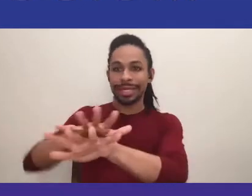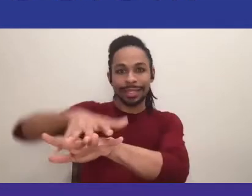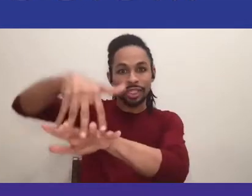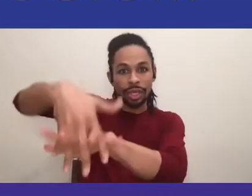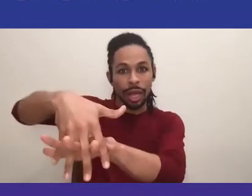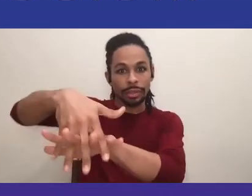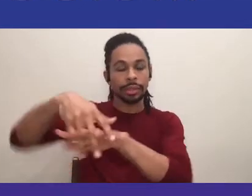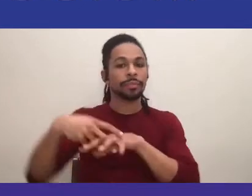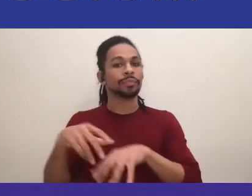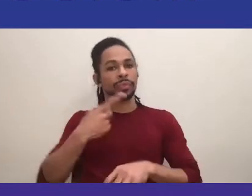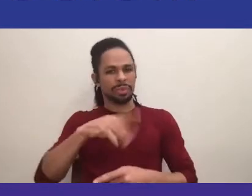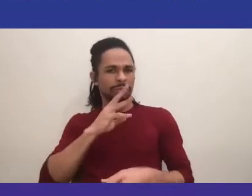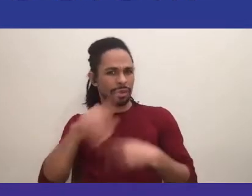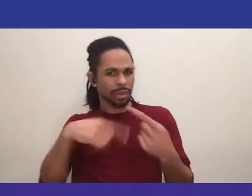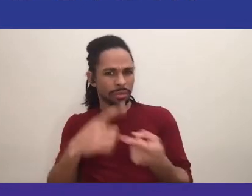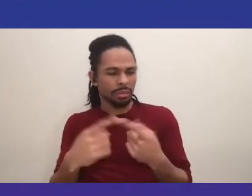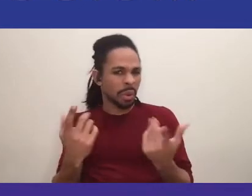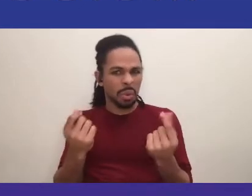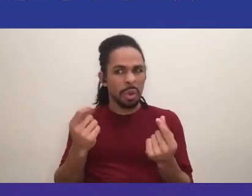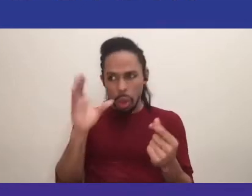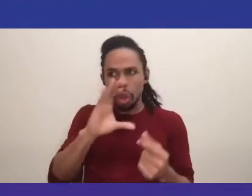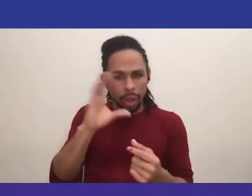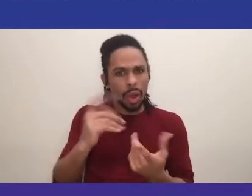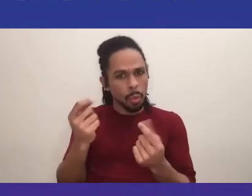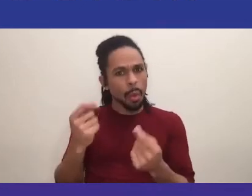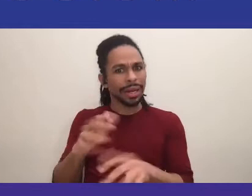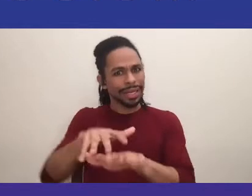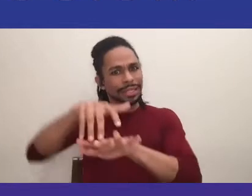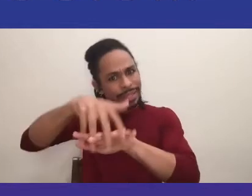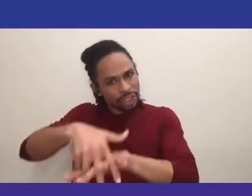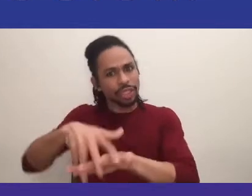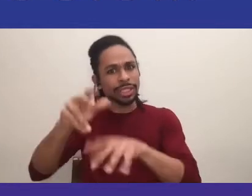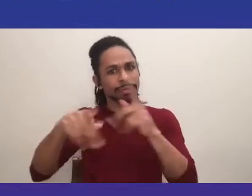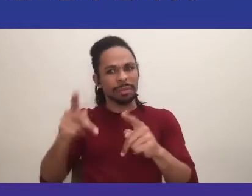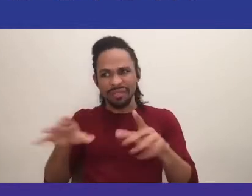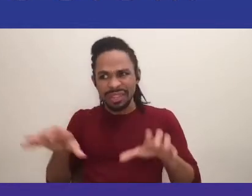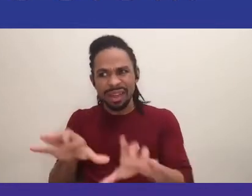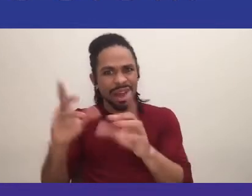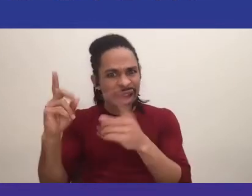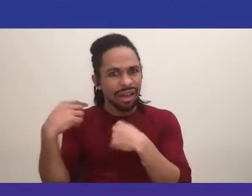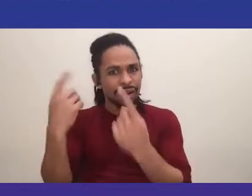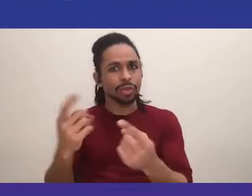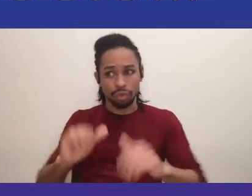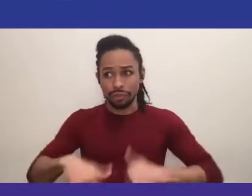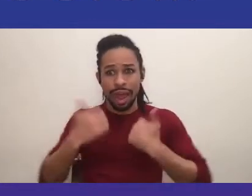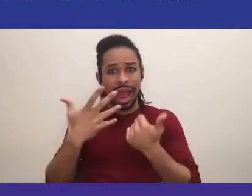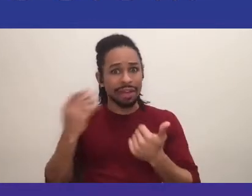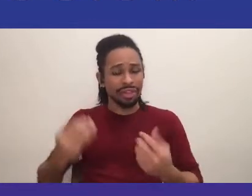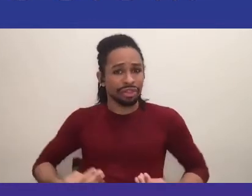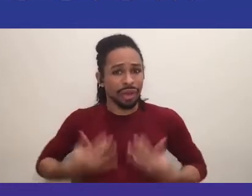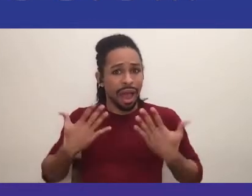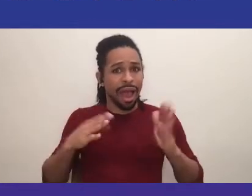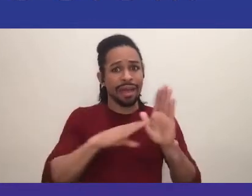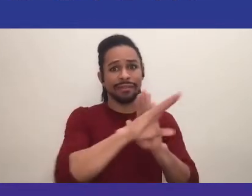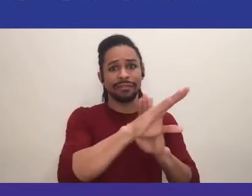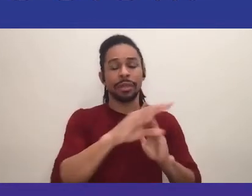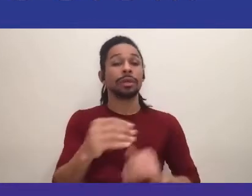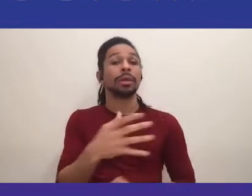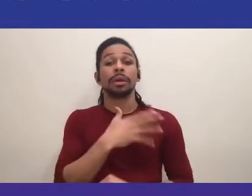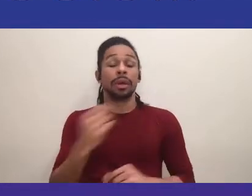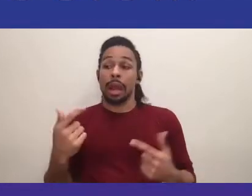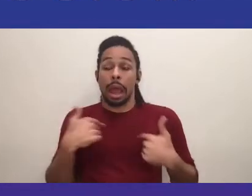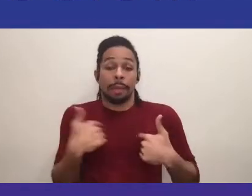what Indigenous people have done to survive, to thrive, and for Hawaiians especially. So I'm not native Hawaiian, right? So I'm